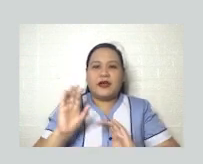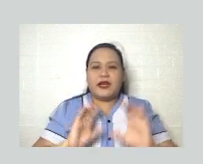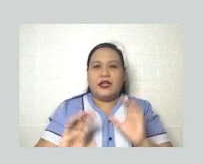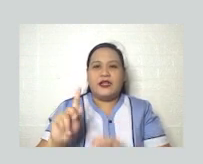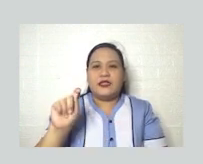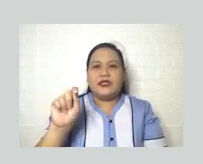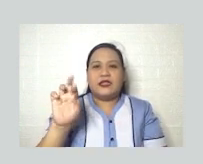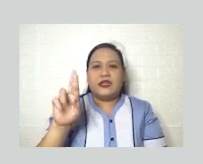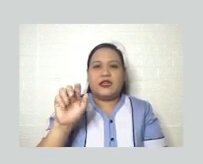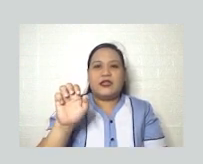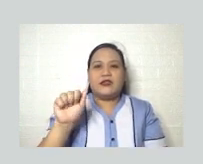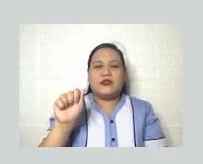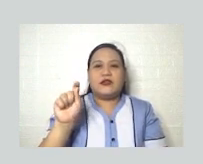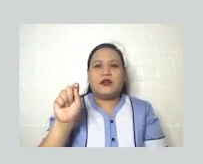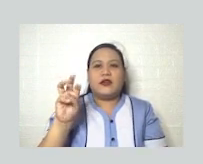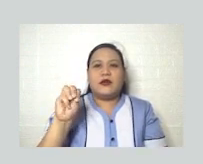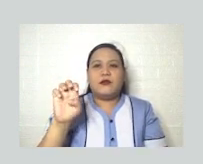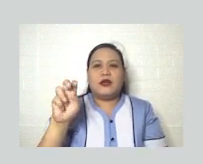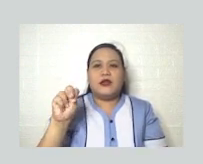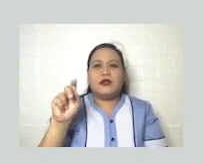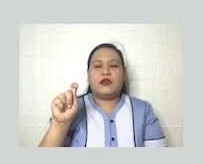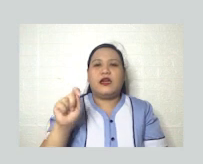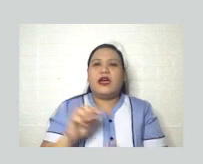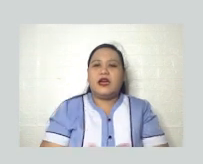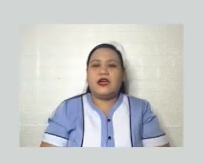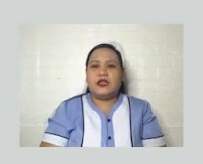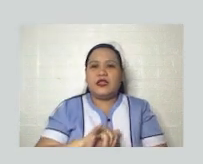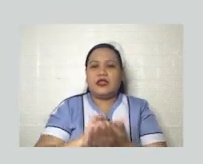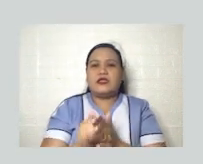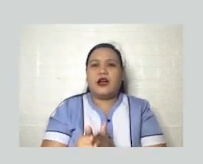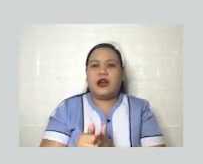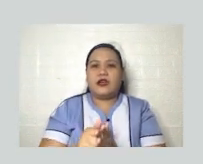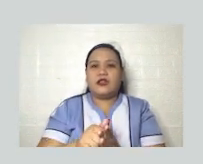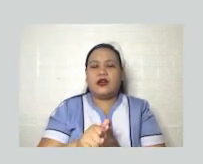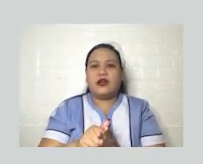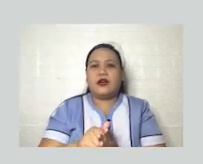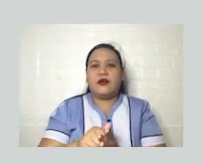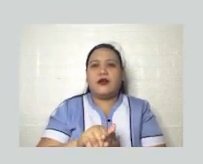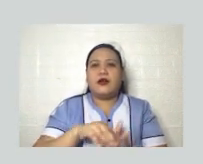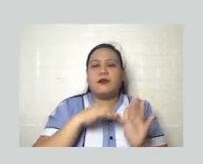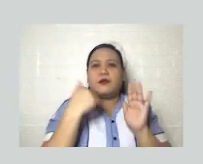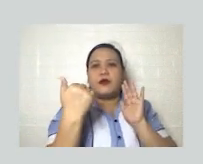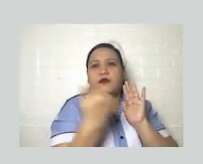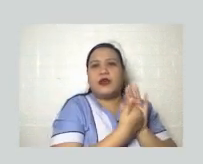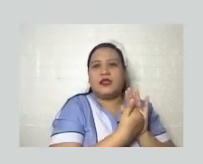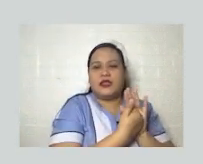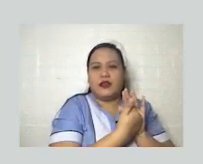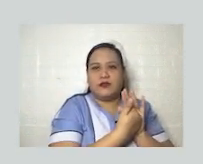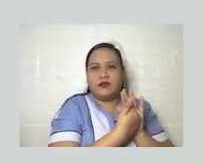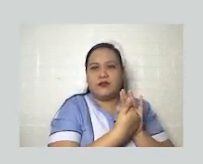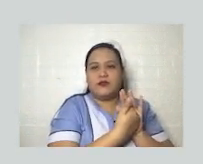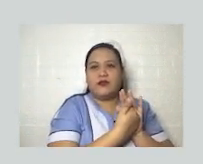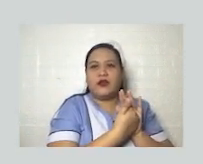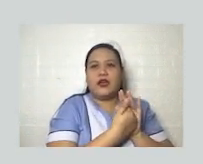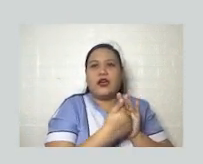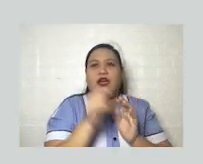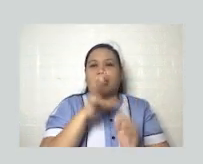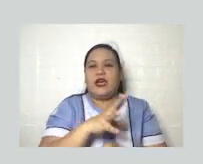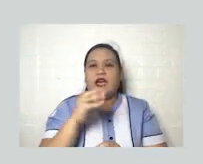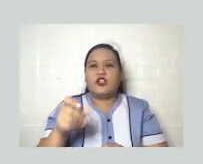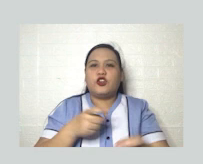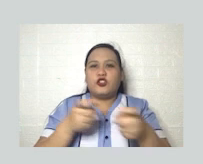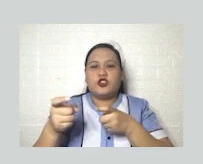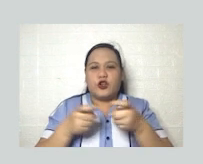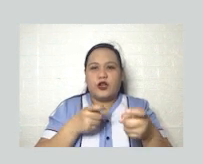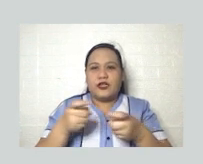These methods are preventive measures against soil-borne diseases and to control the existing diseases